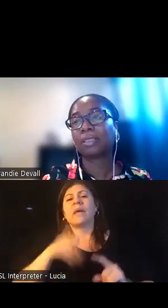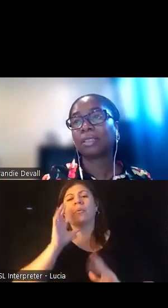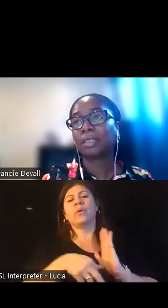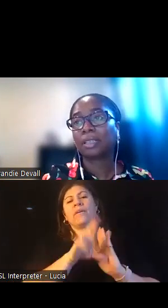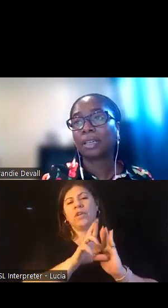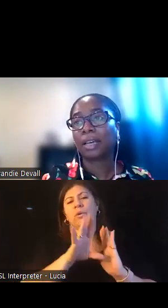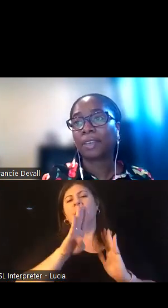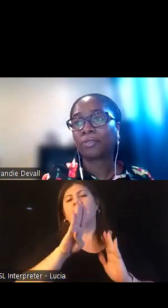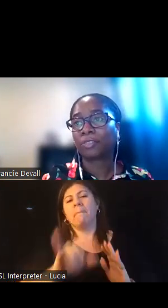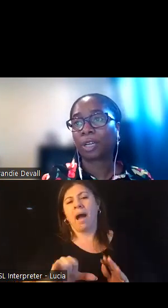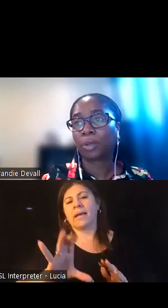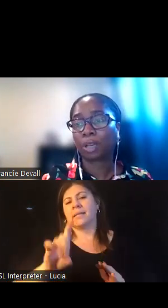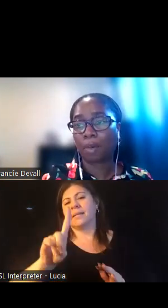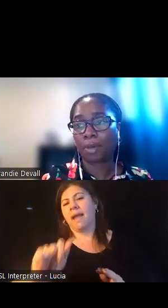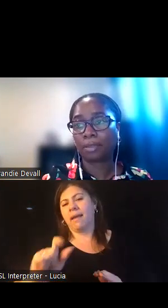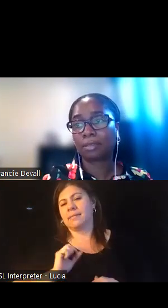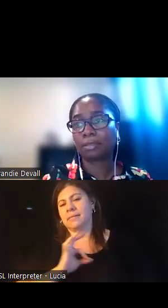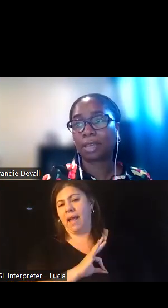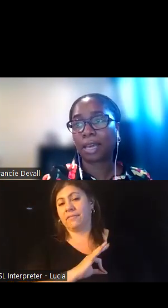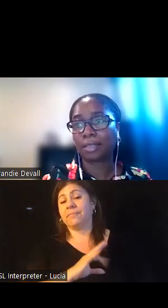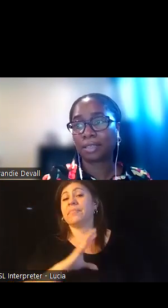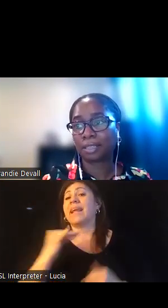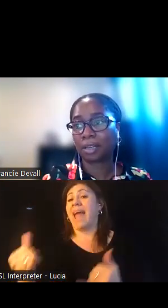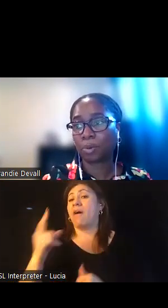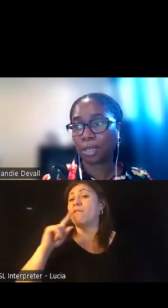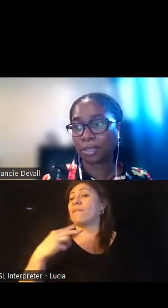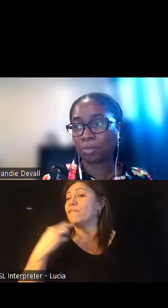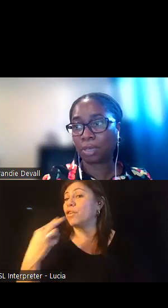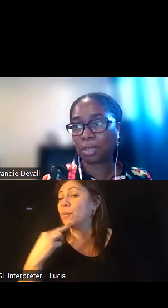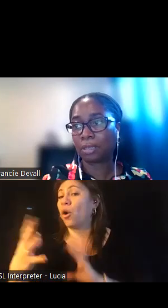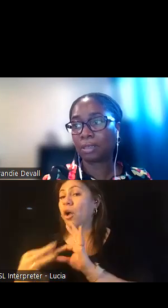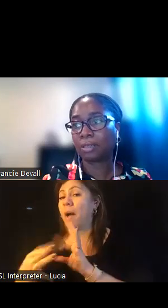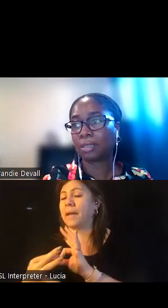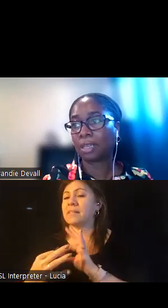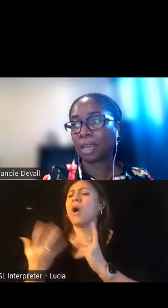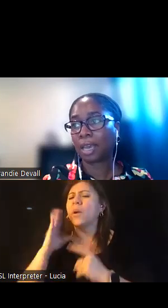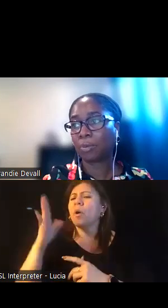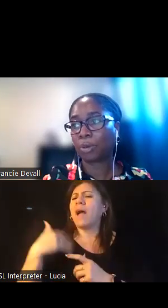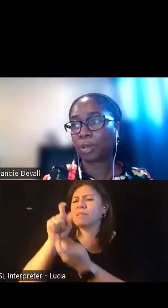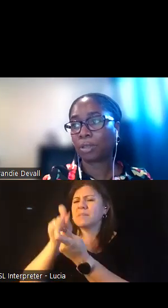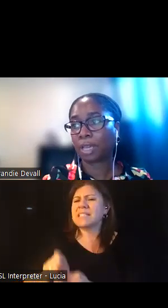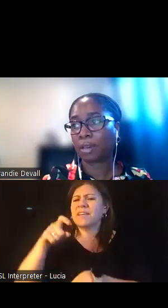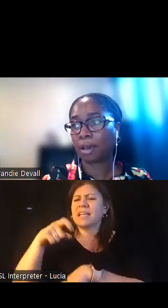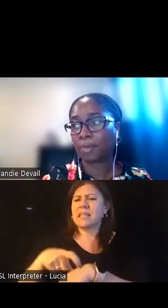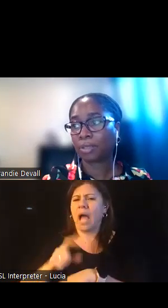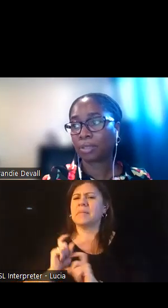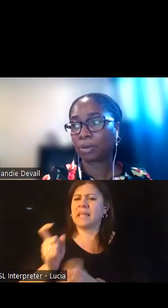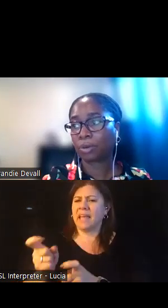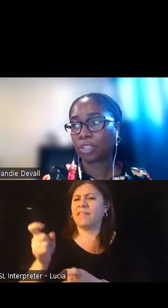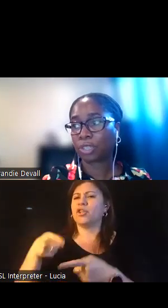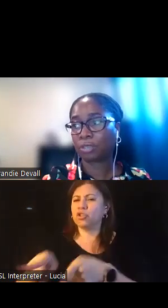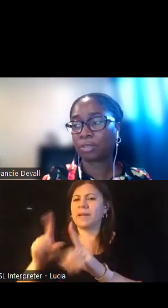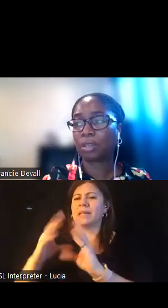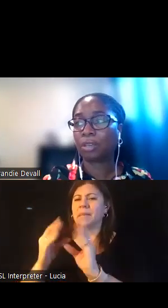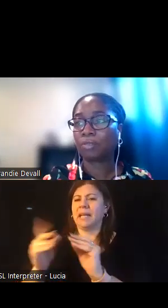staff. And then for verbal comments, at designated points in the meeting, CDA will take comments